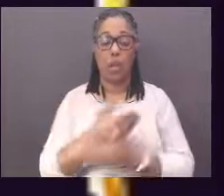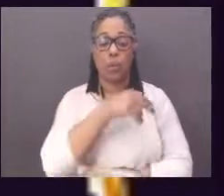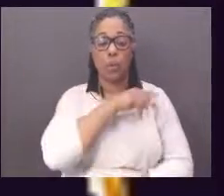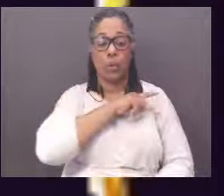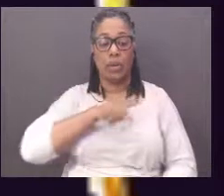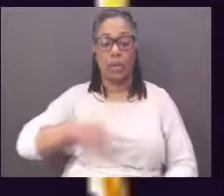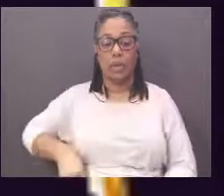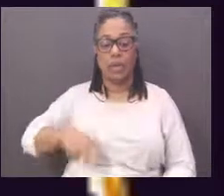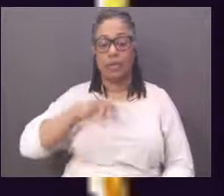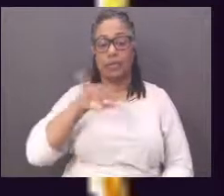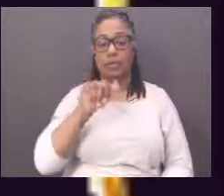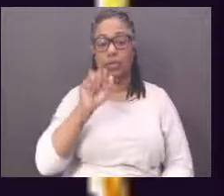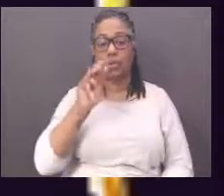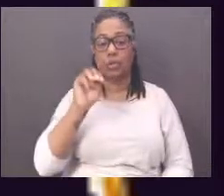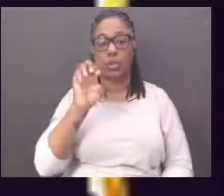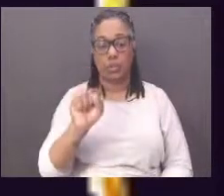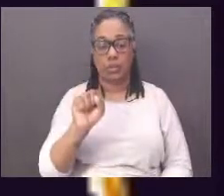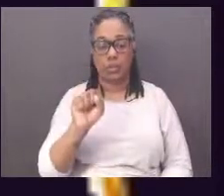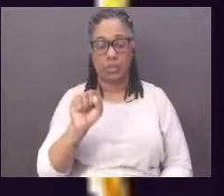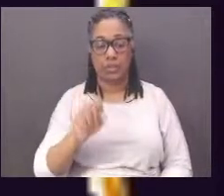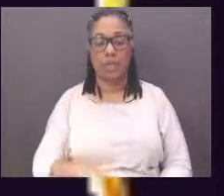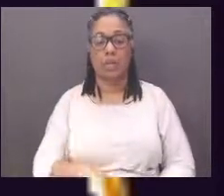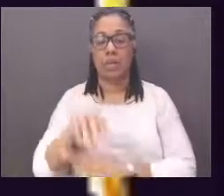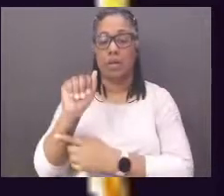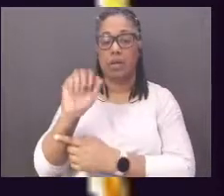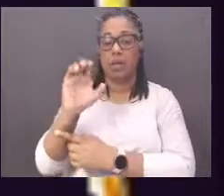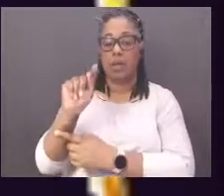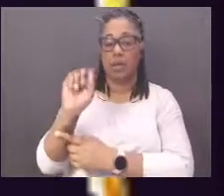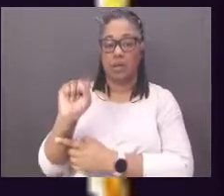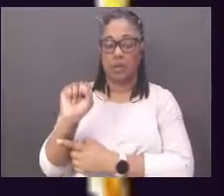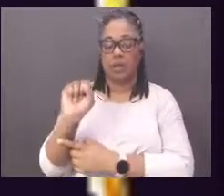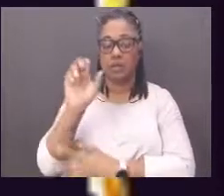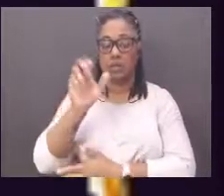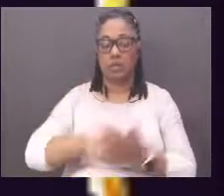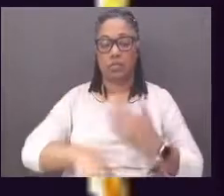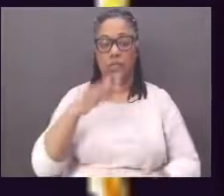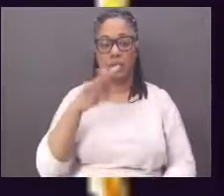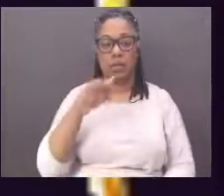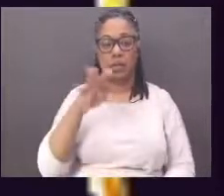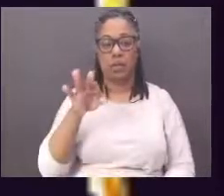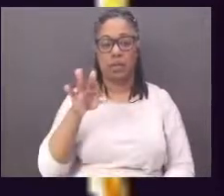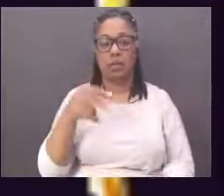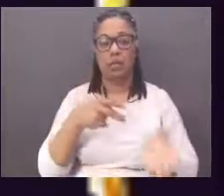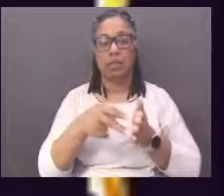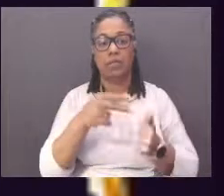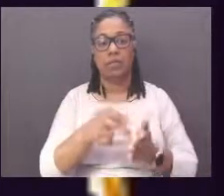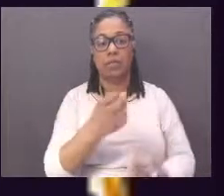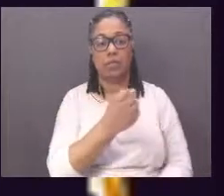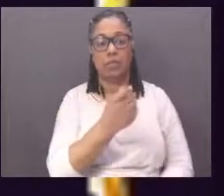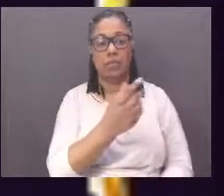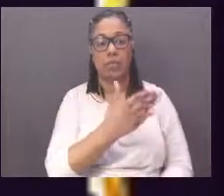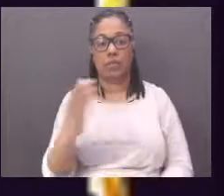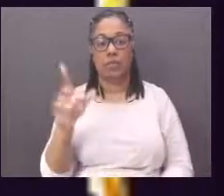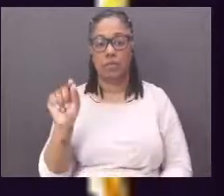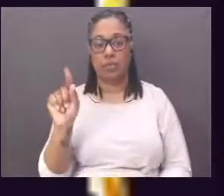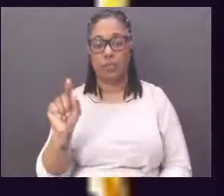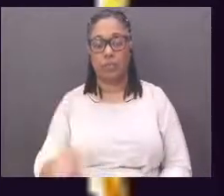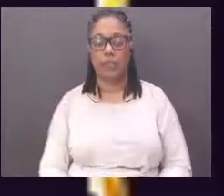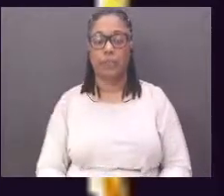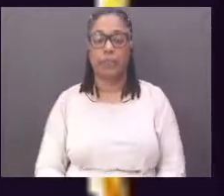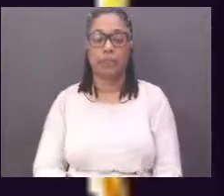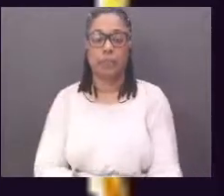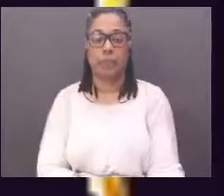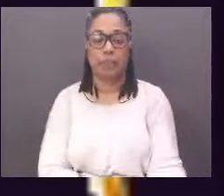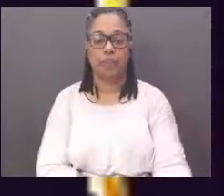this morning, we will be reading Acts 19, verses 11 through 20. And this is what it says as you listen